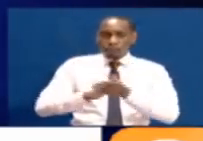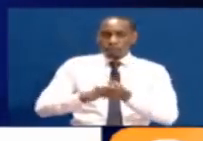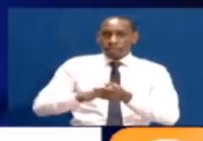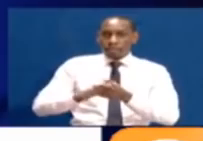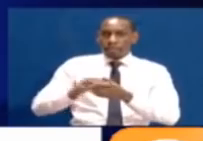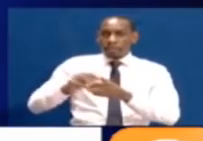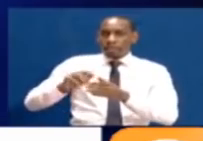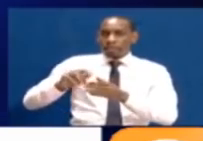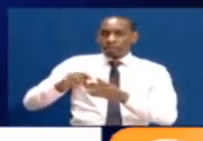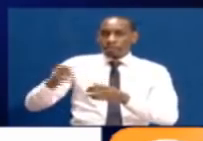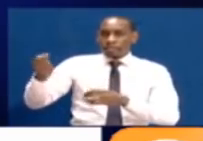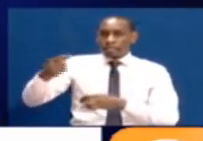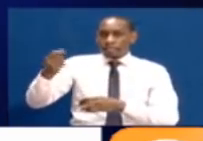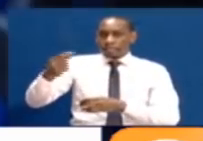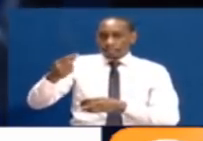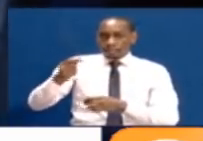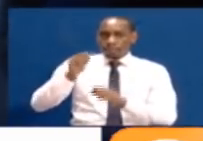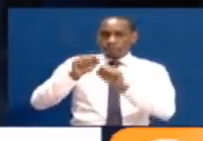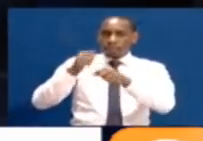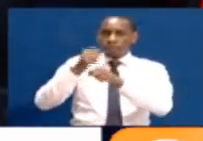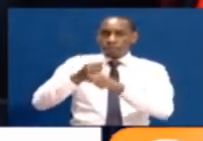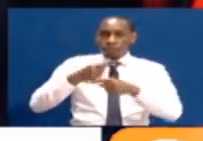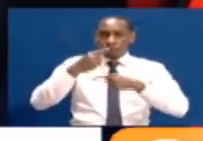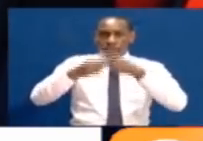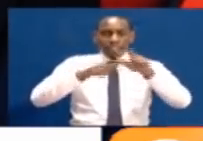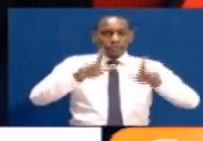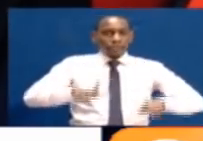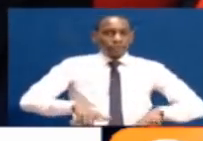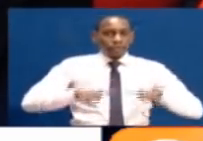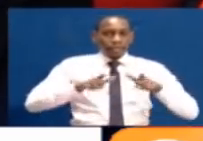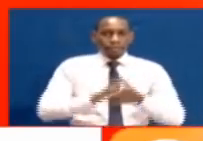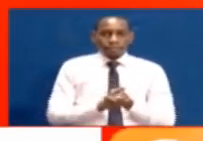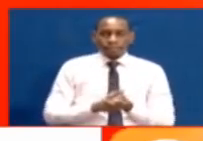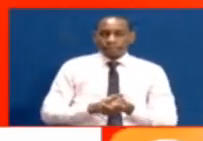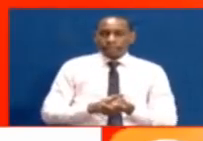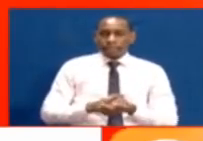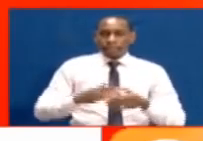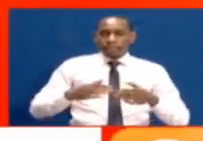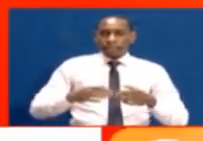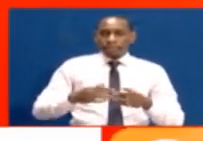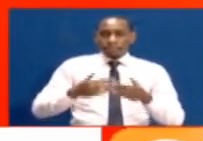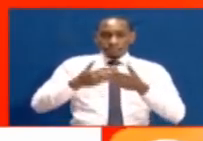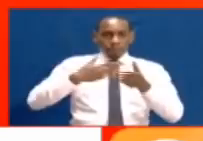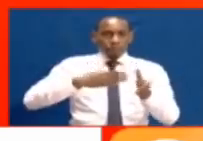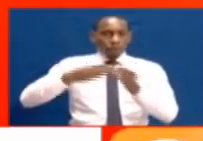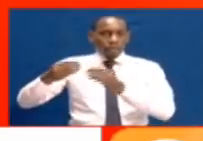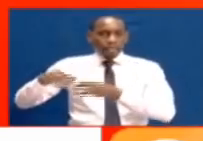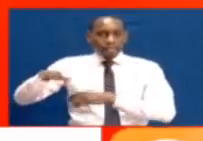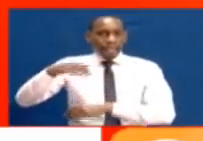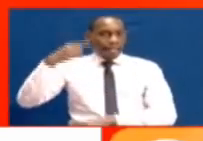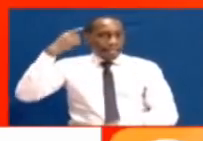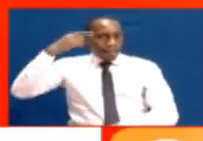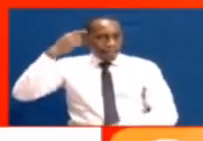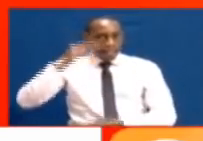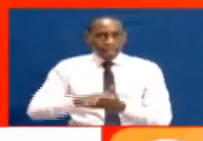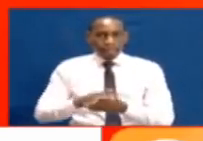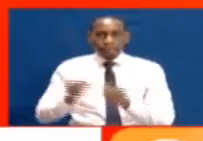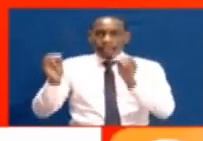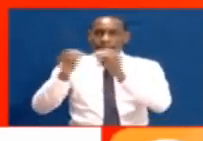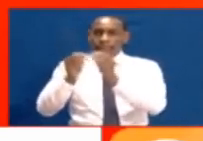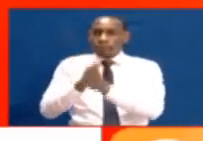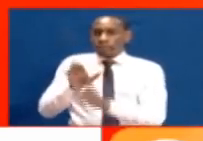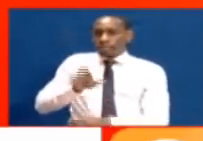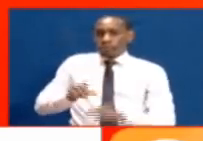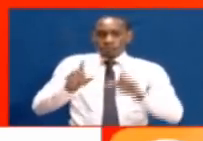do in coping with the cost of living. We were in Mathare earlier today, and we're with a woman who